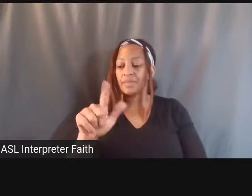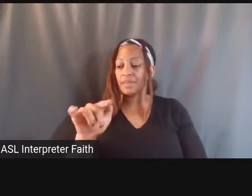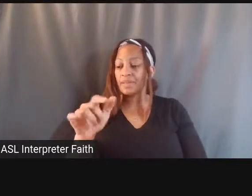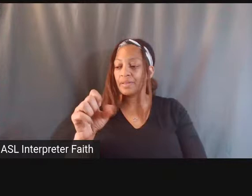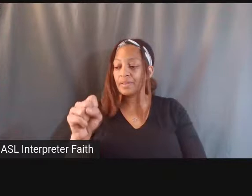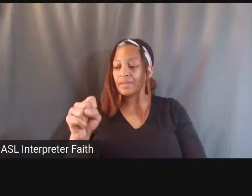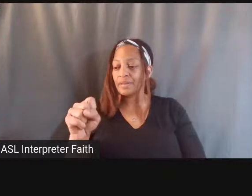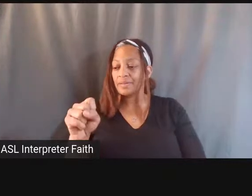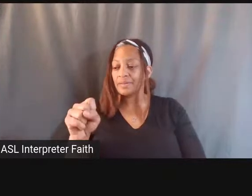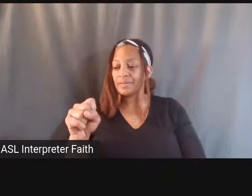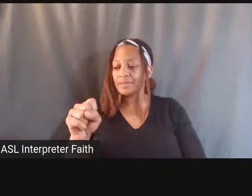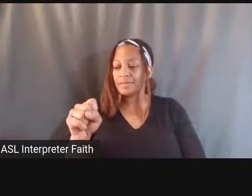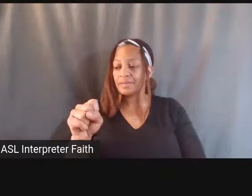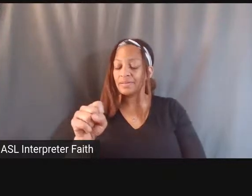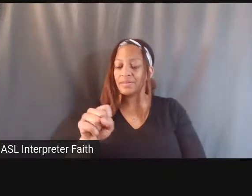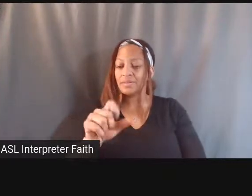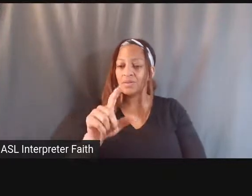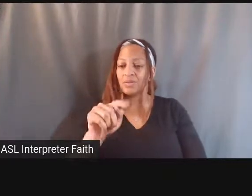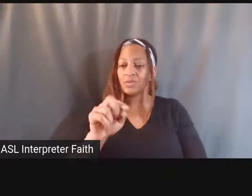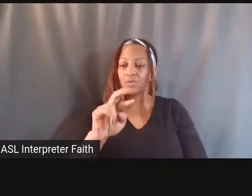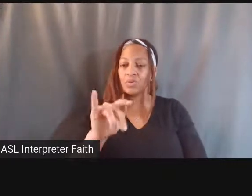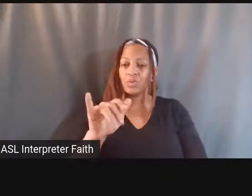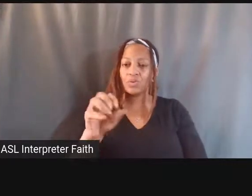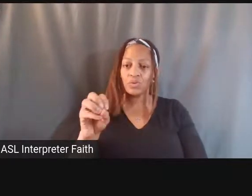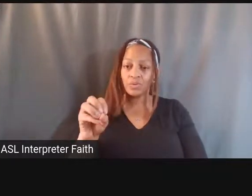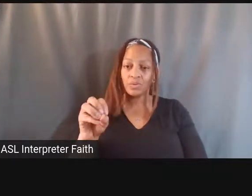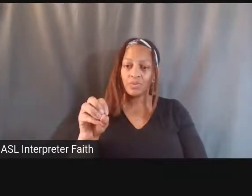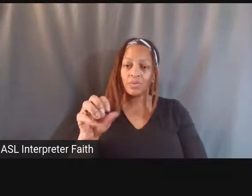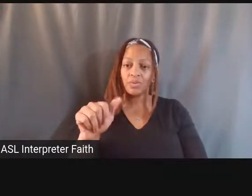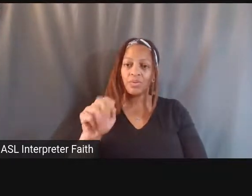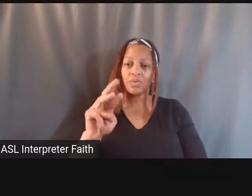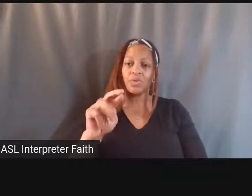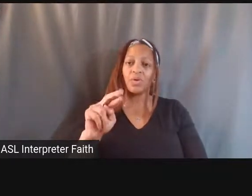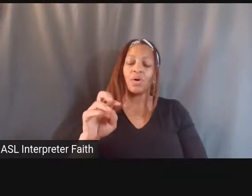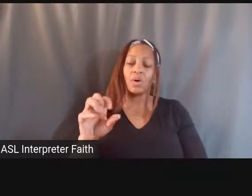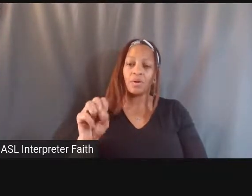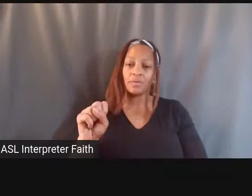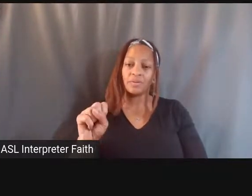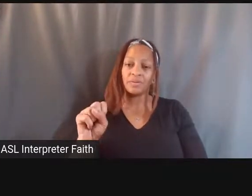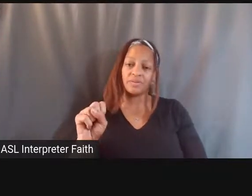your torso, your arms,